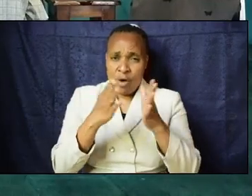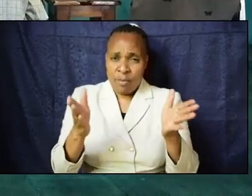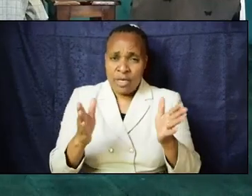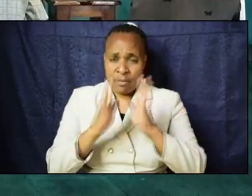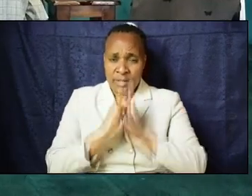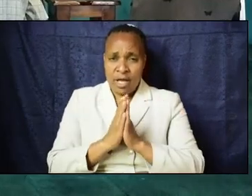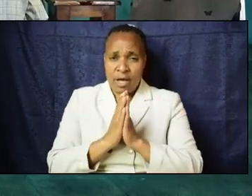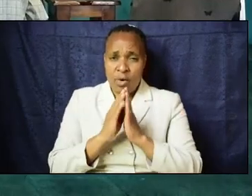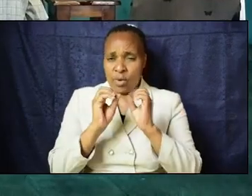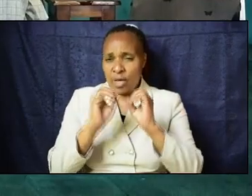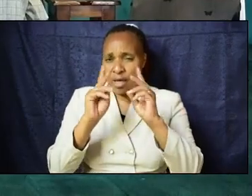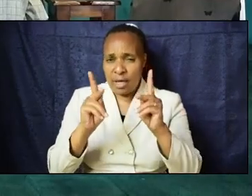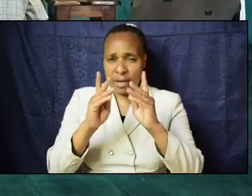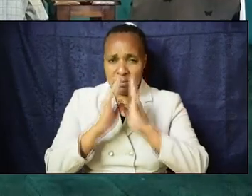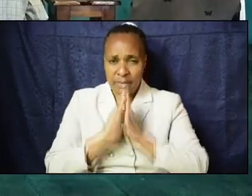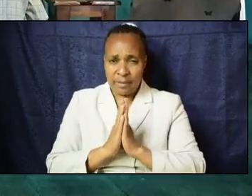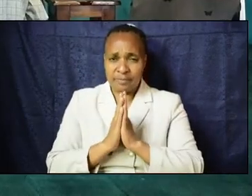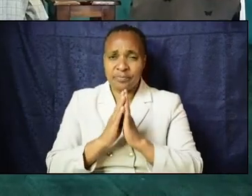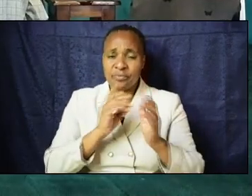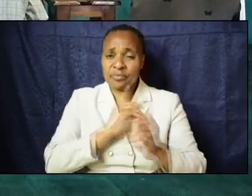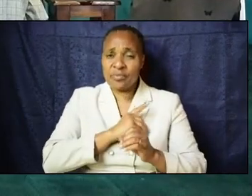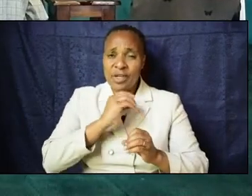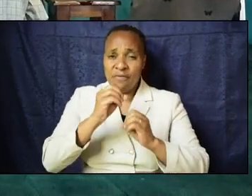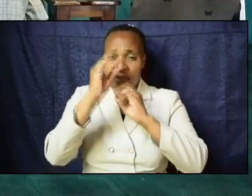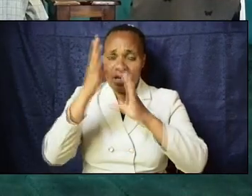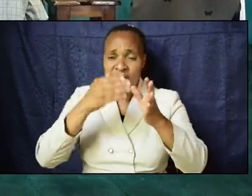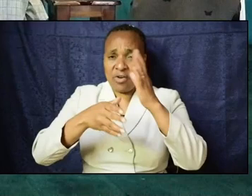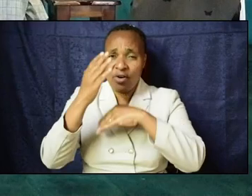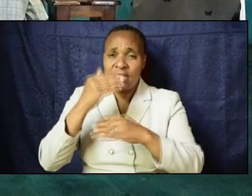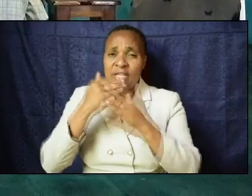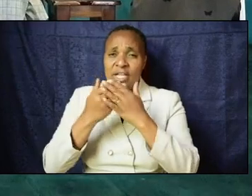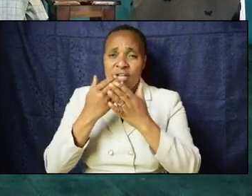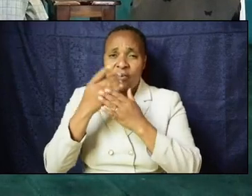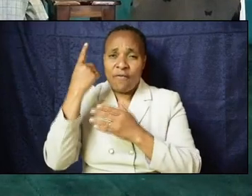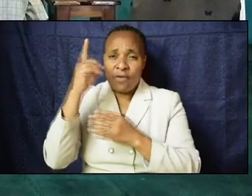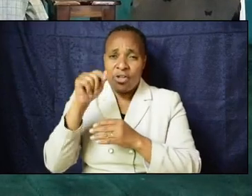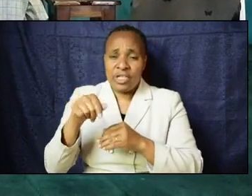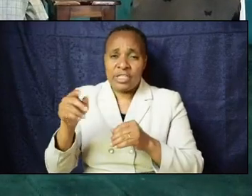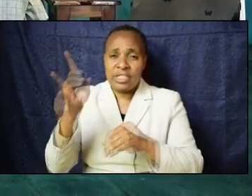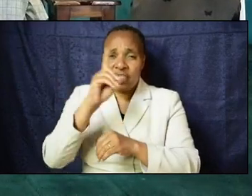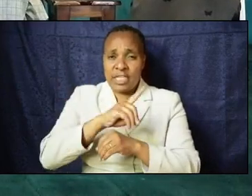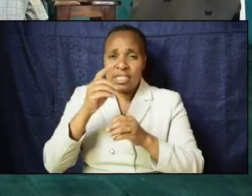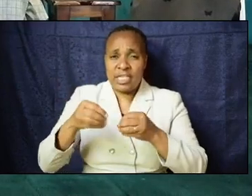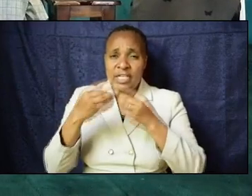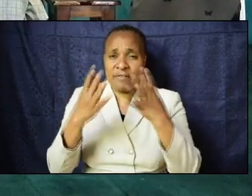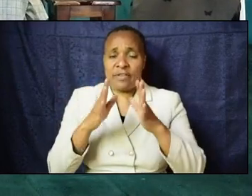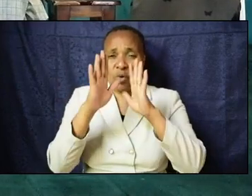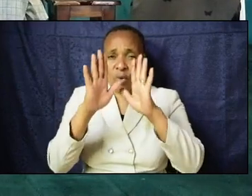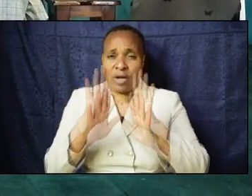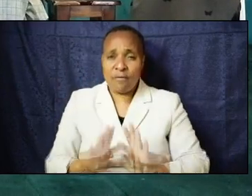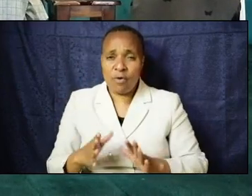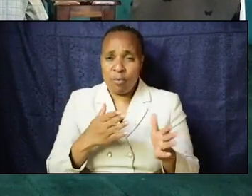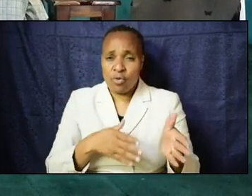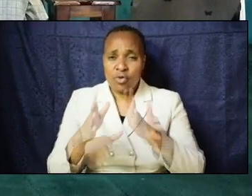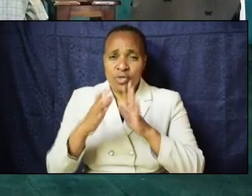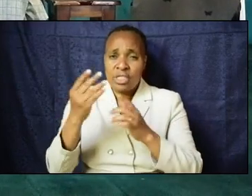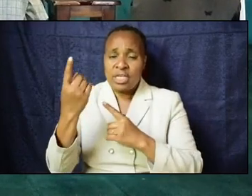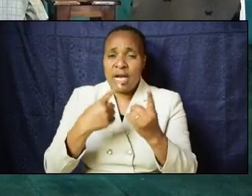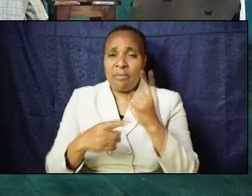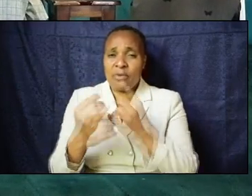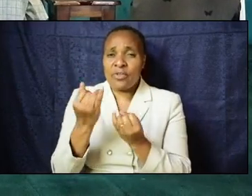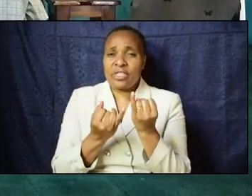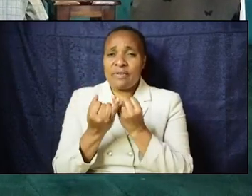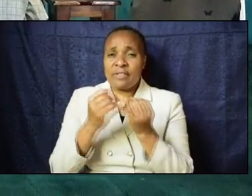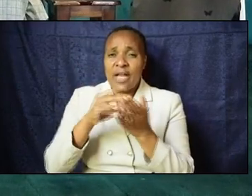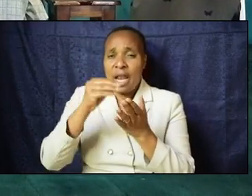Okay, let's pray. Dear Father God, thank you so much for this day. Thank you for giving us this wonderful opportunity to come on Sabbath